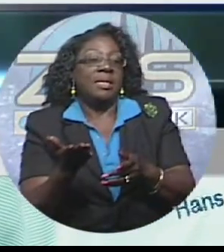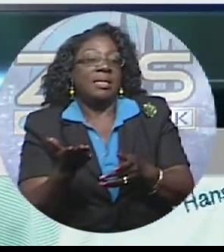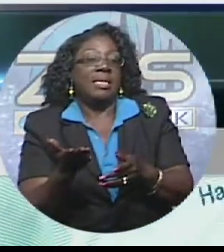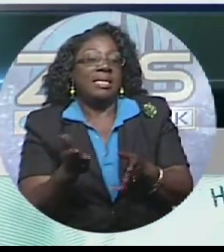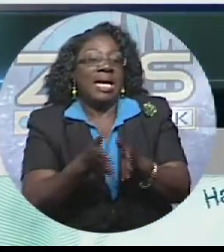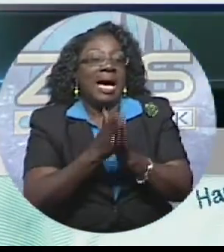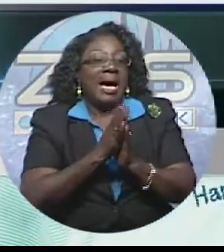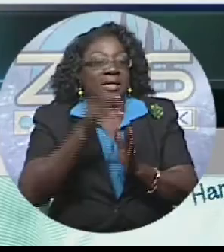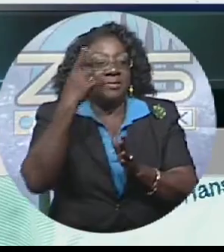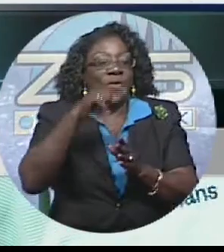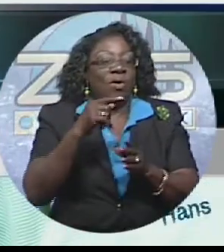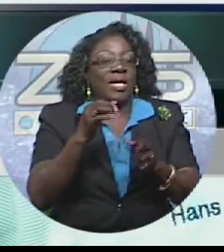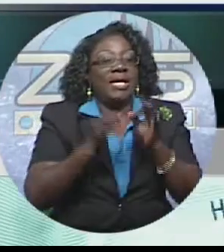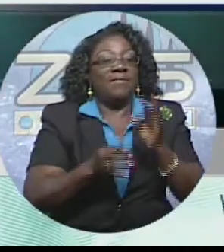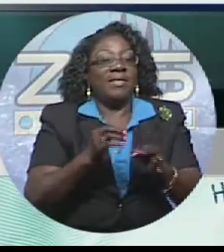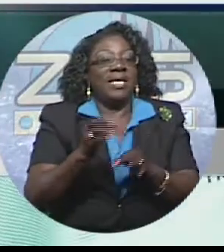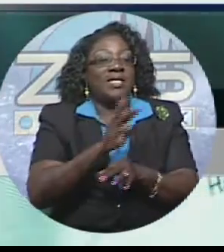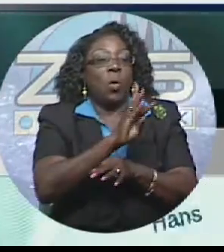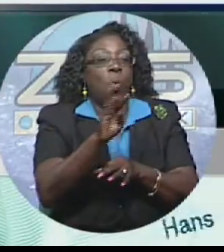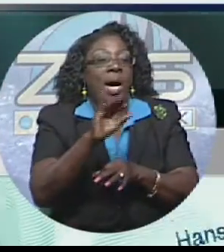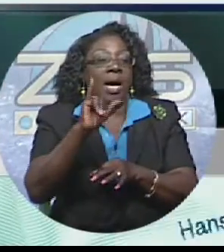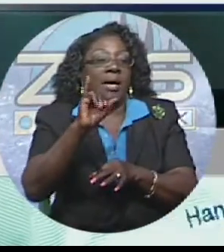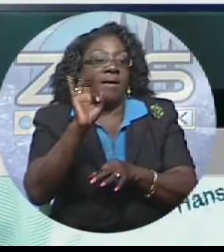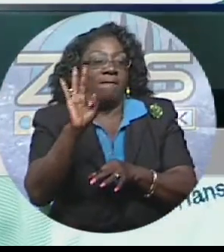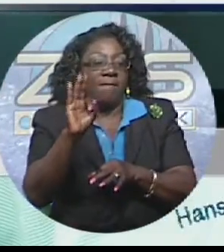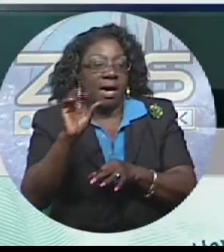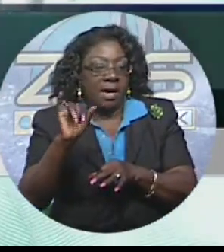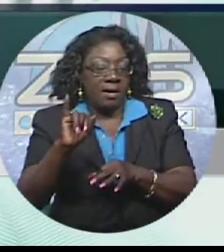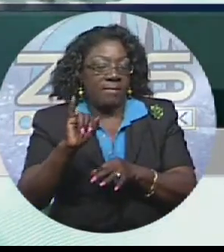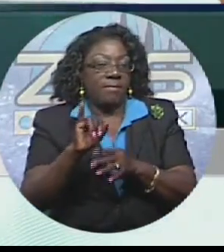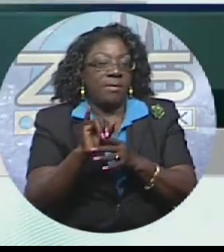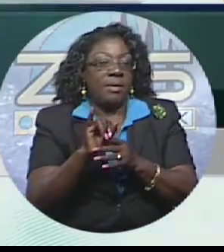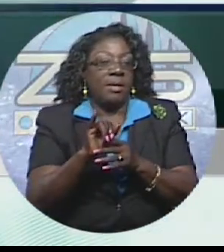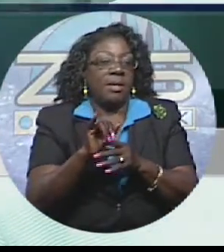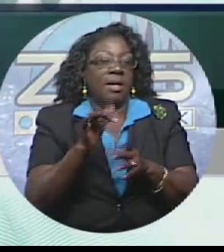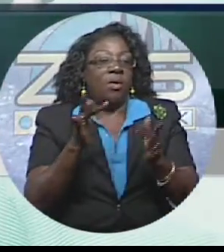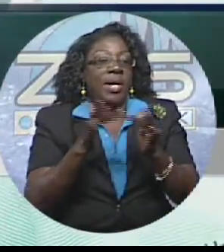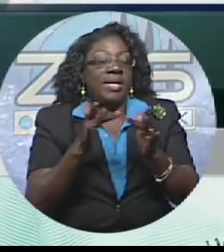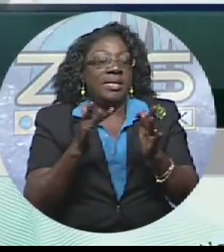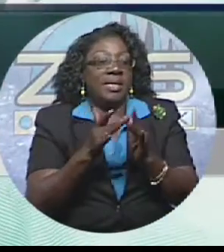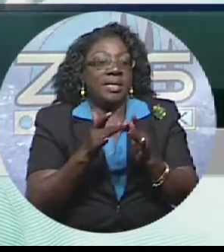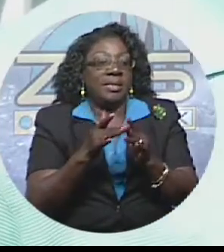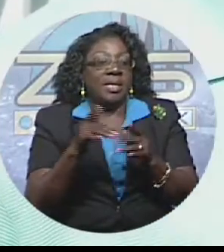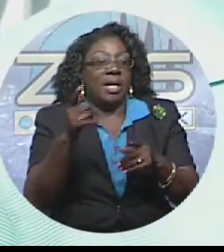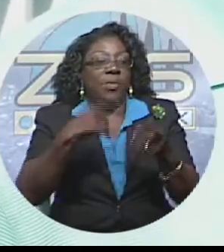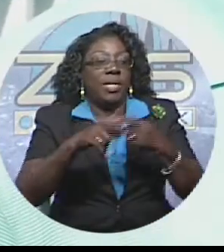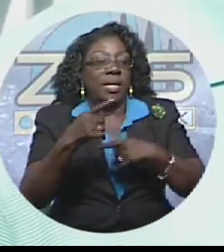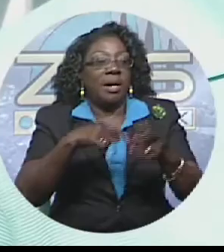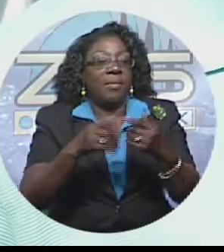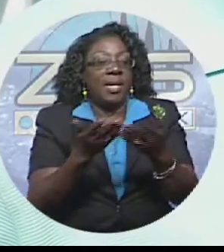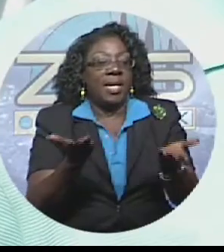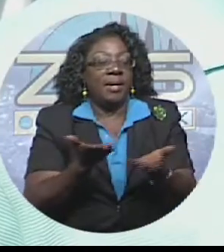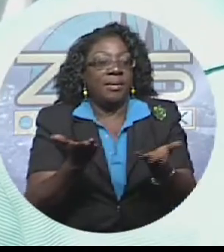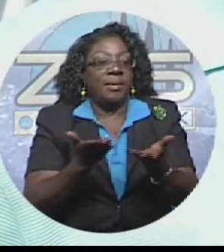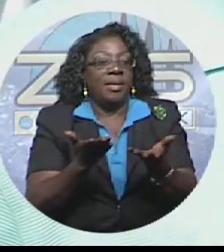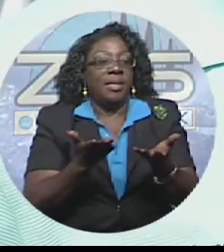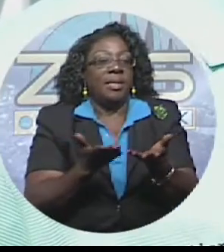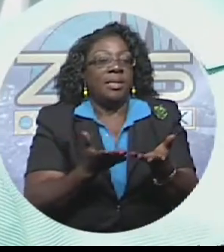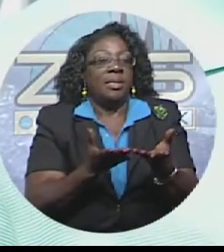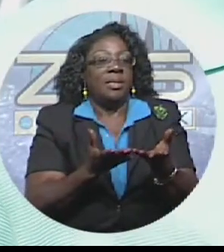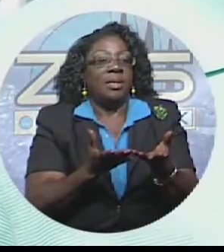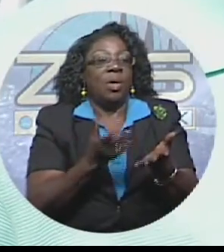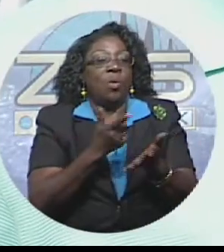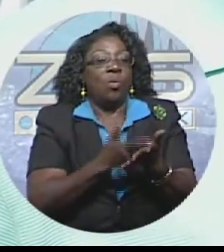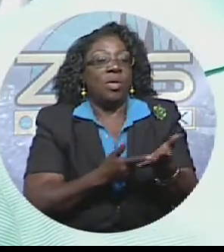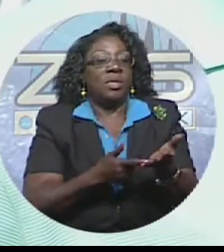Wi-Fi. Mm-hmm. And if it's strong and if it works fast. Yeah. You know, and when they pull in, the second question is,